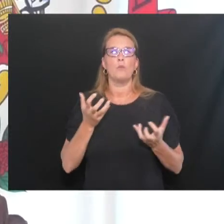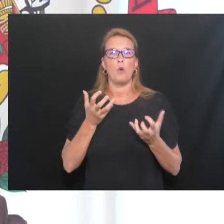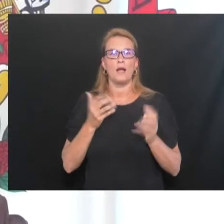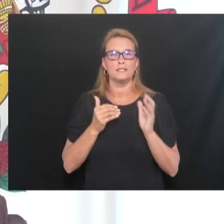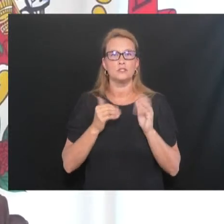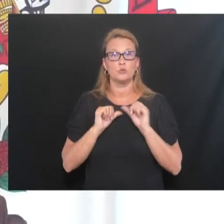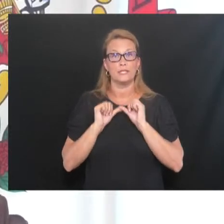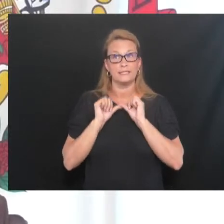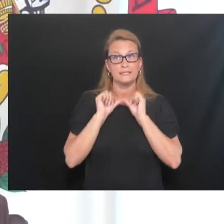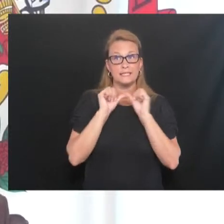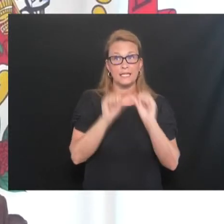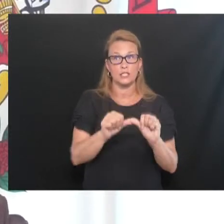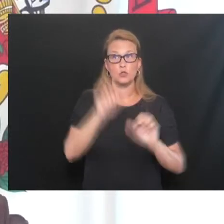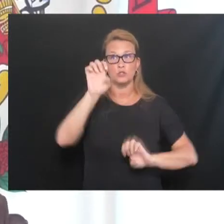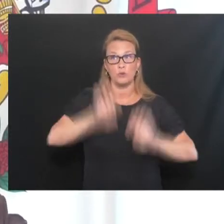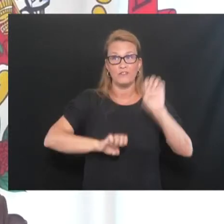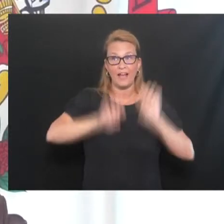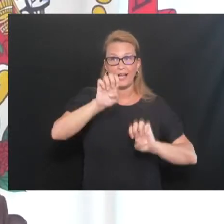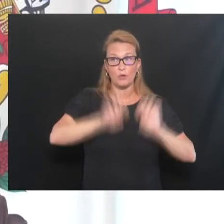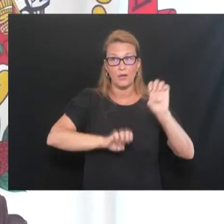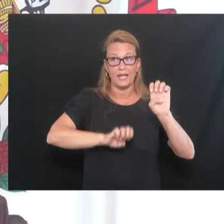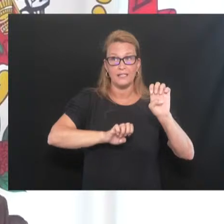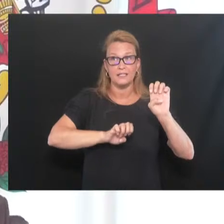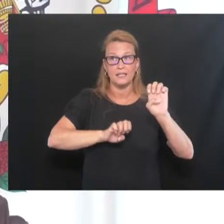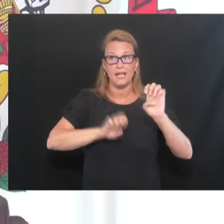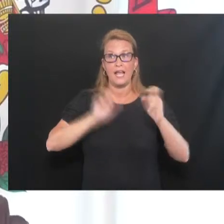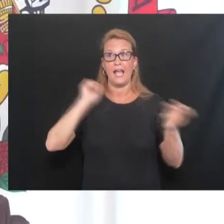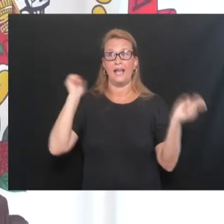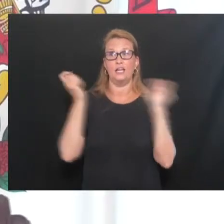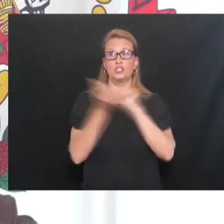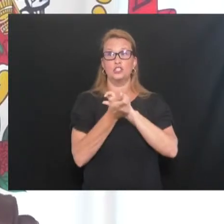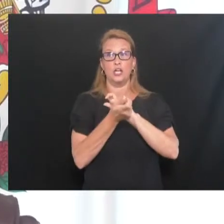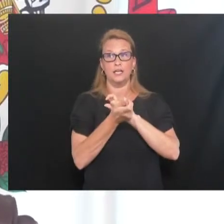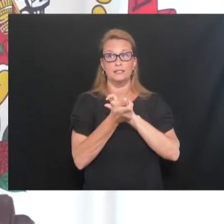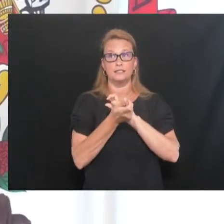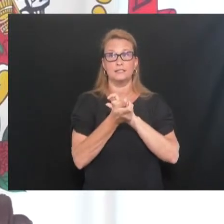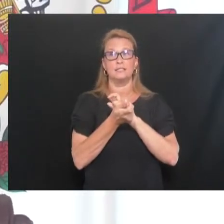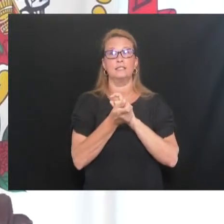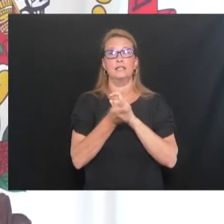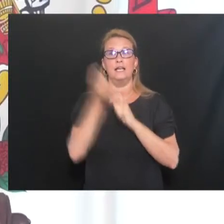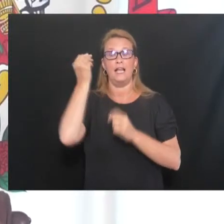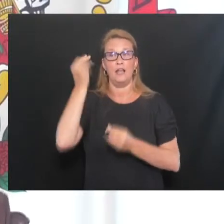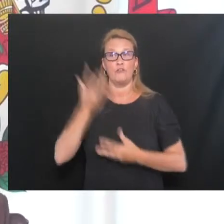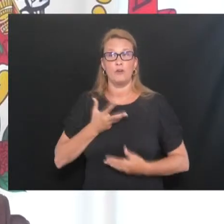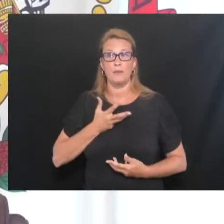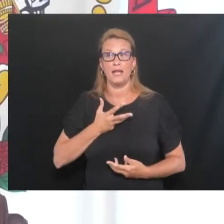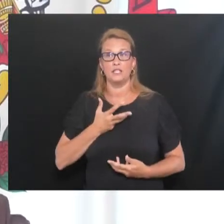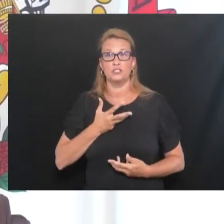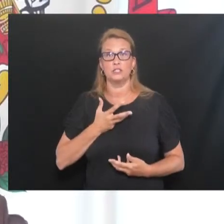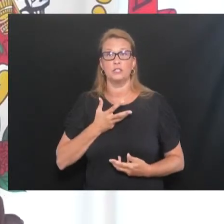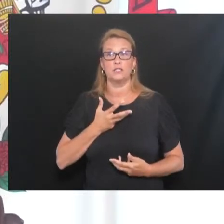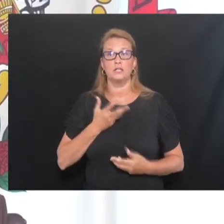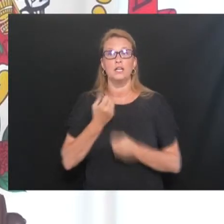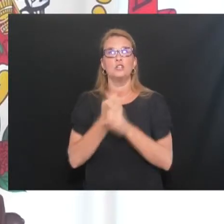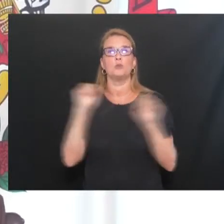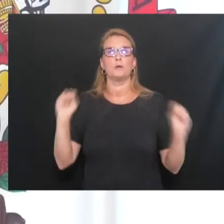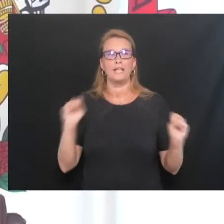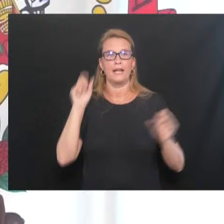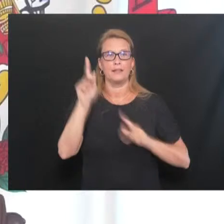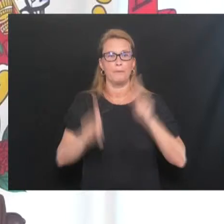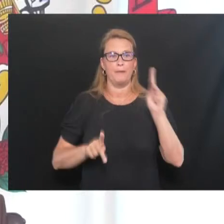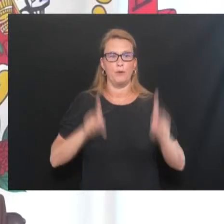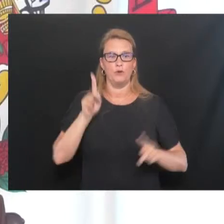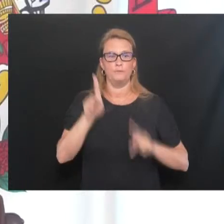to evaluate the information, and we'll adjust based on the information and based on trying to protect our people.